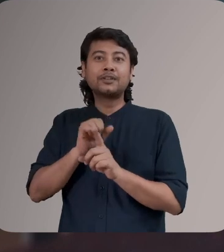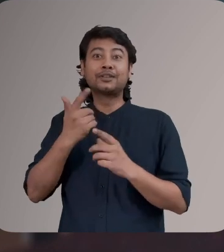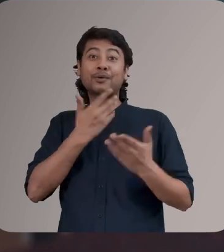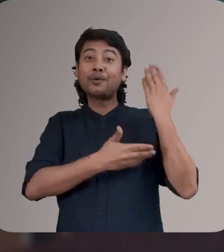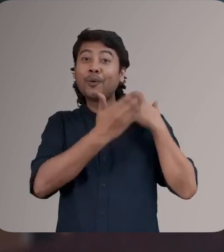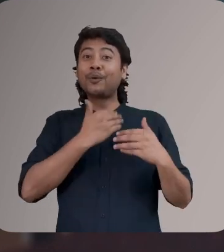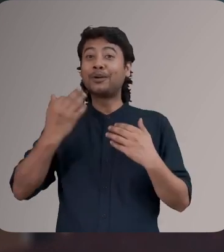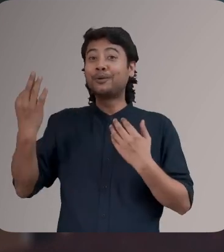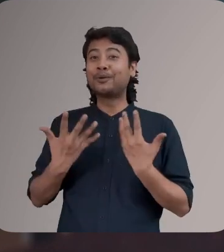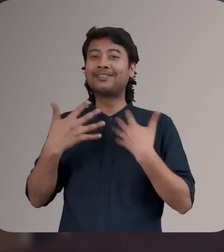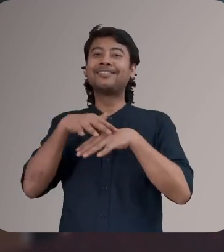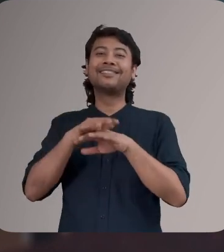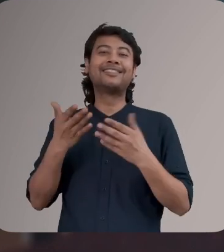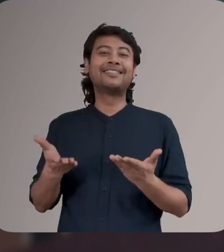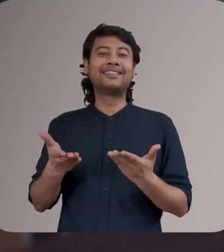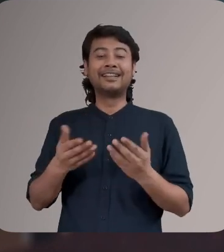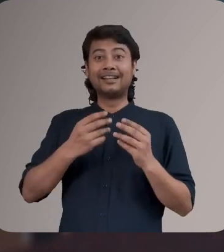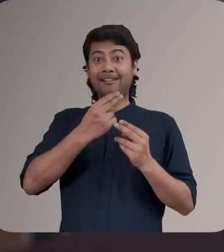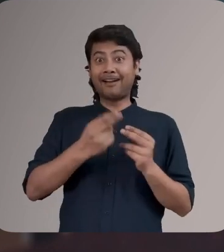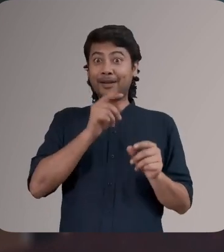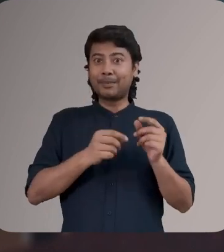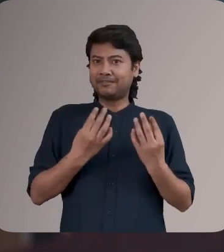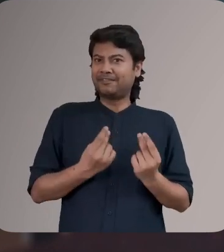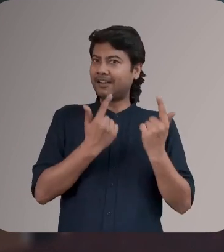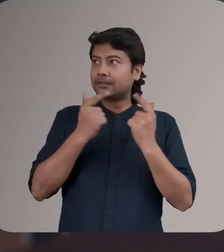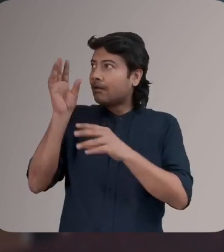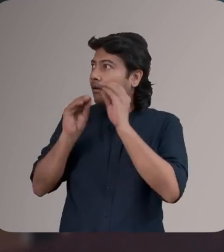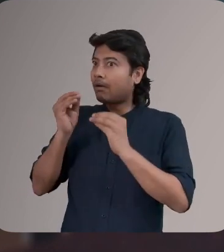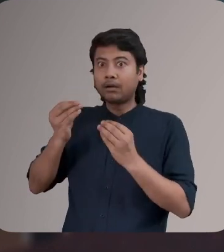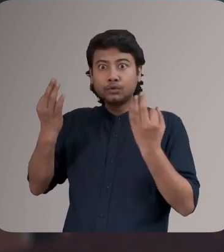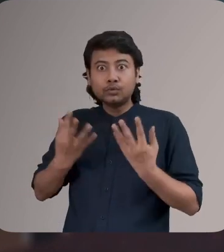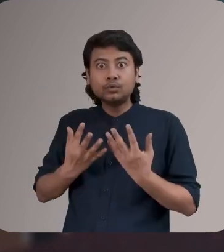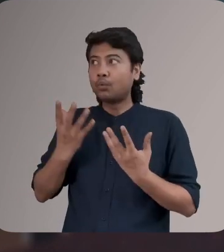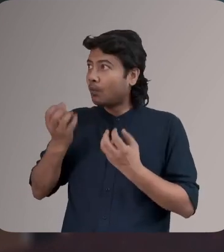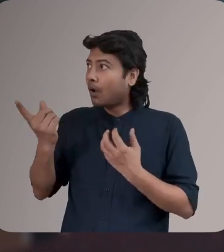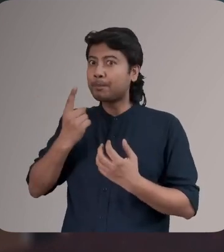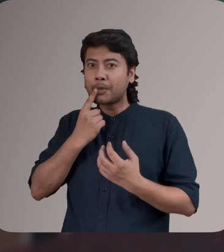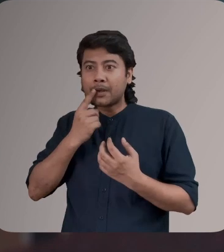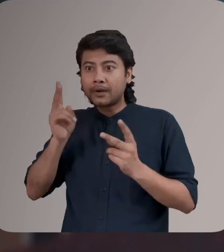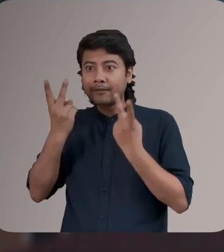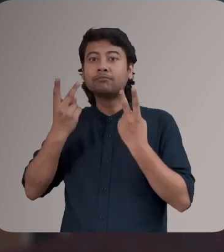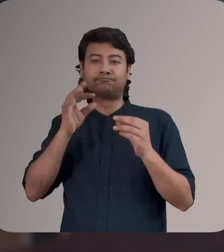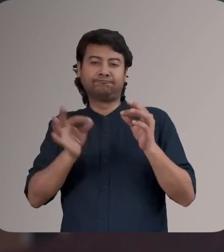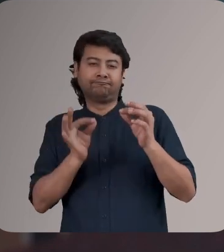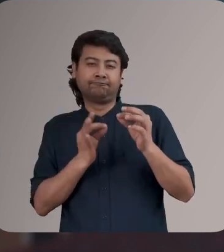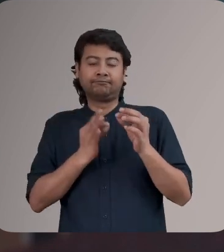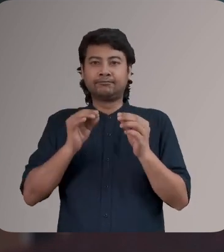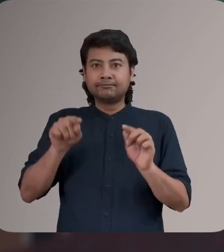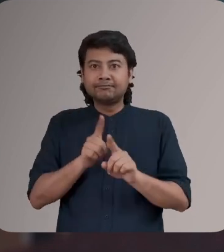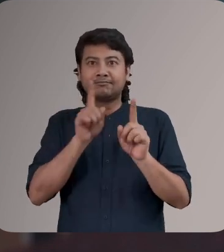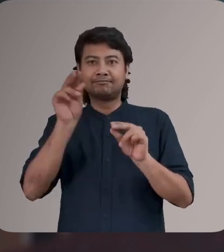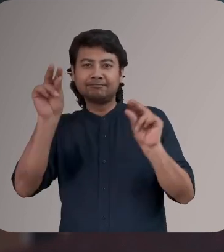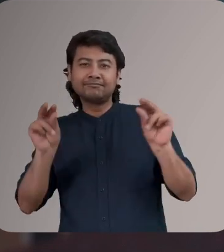the dynamic interplay between the traditional and the modern. Artisans adapted to changing preferences and global trends